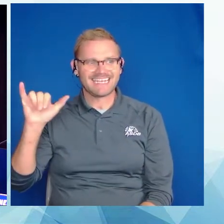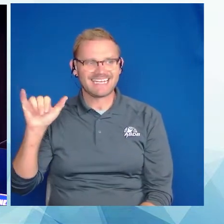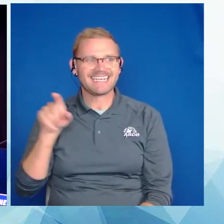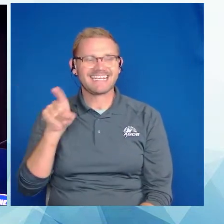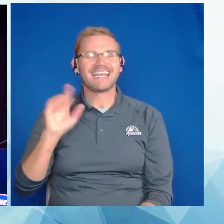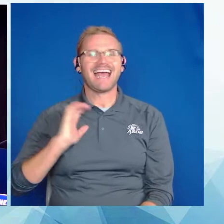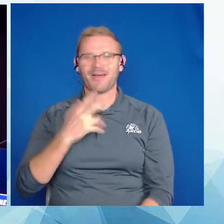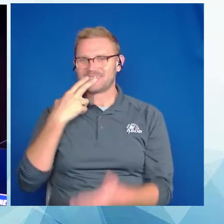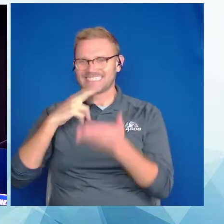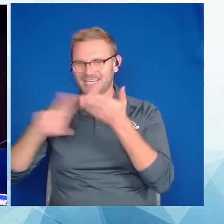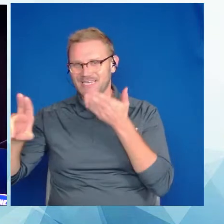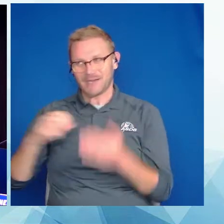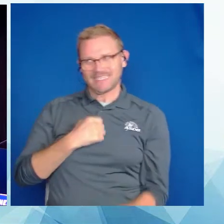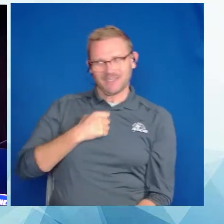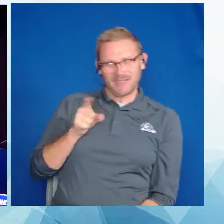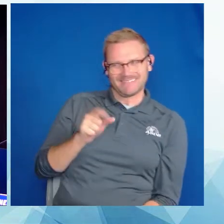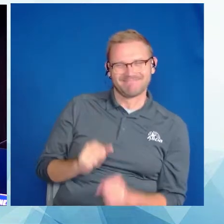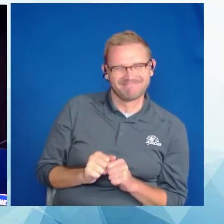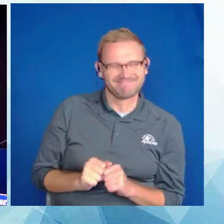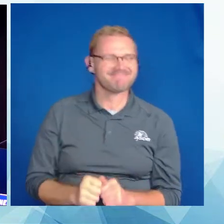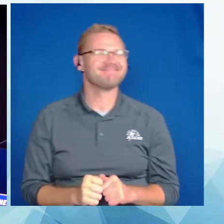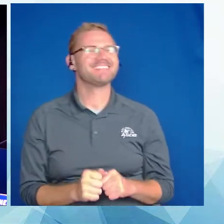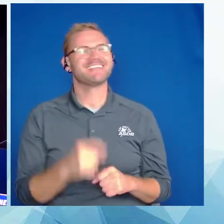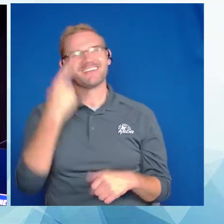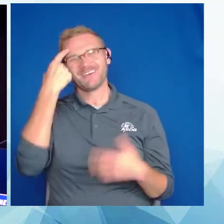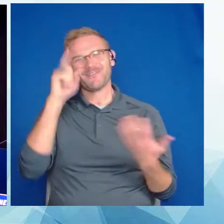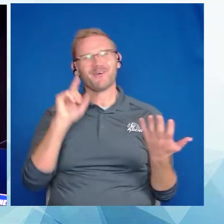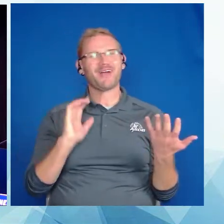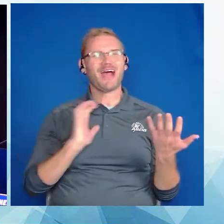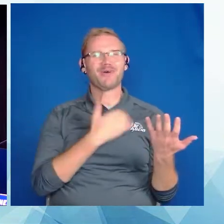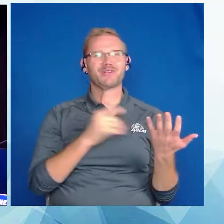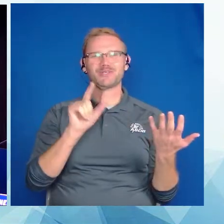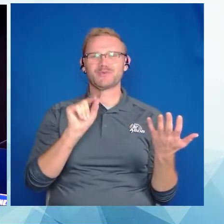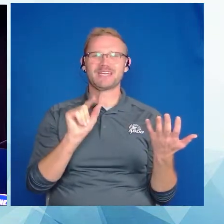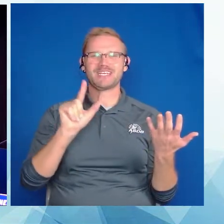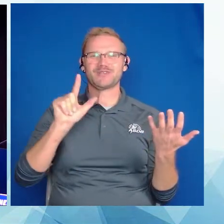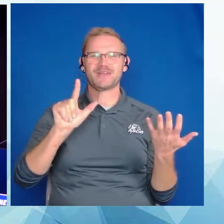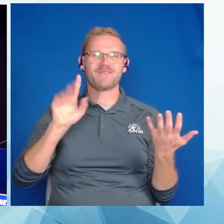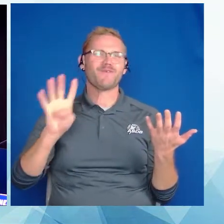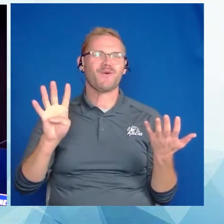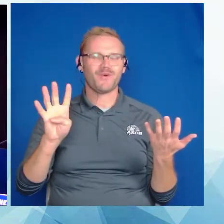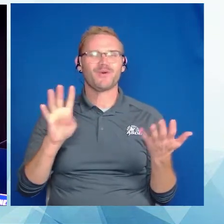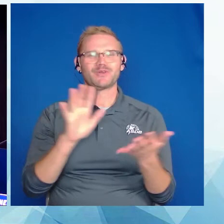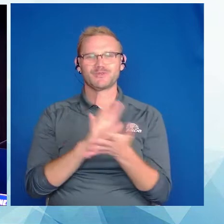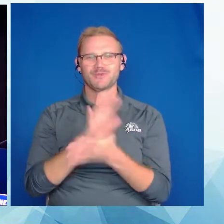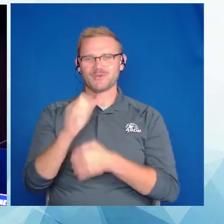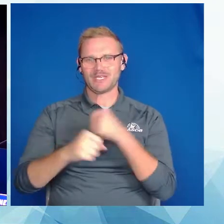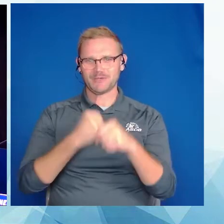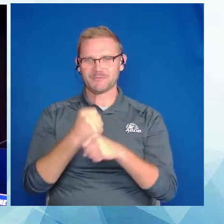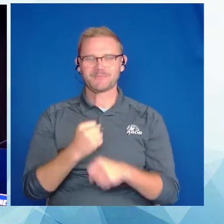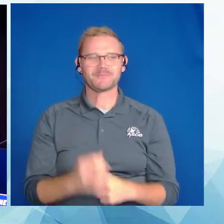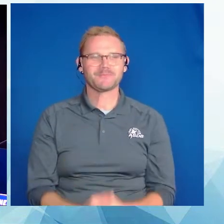Brittany as secretary for the 2024 year.